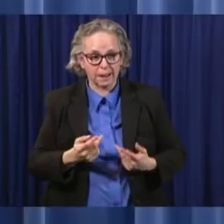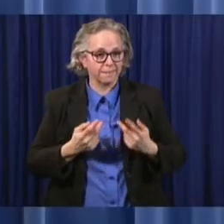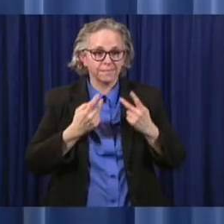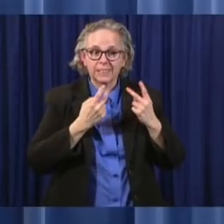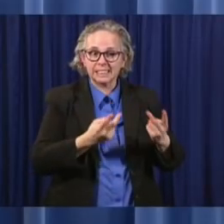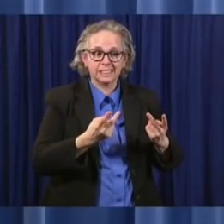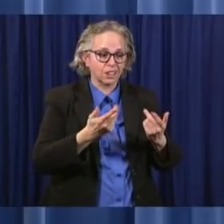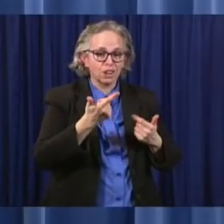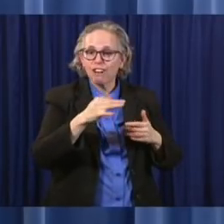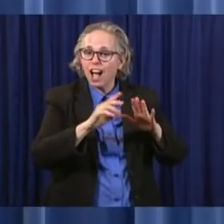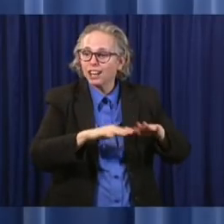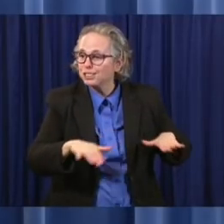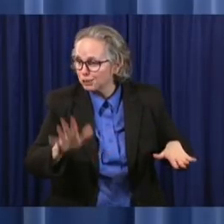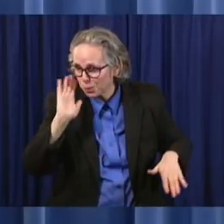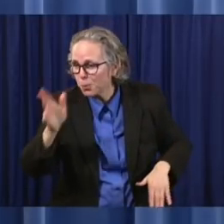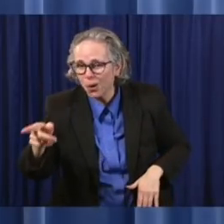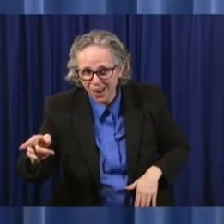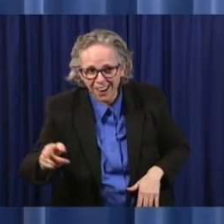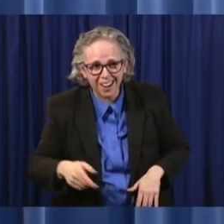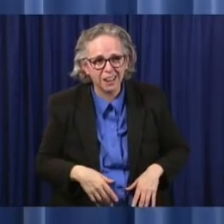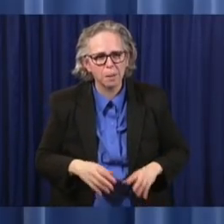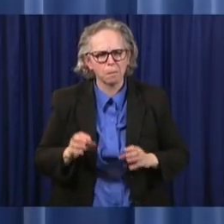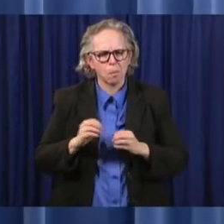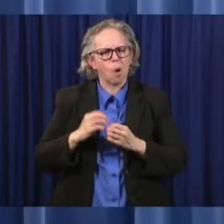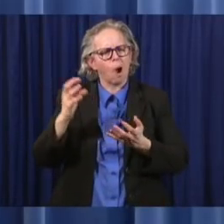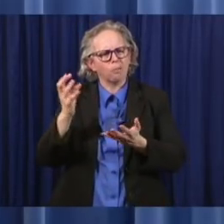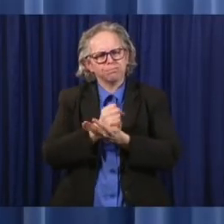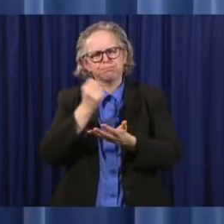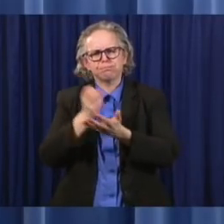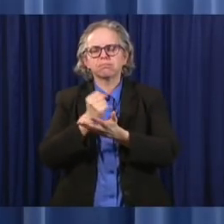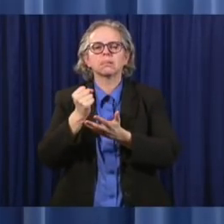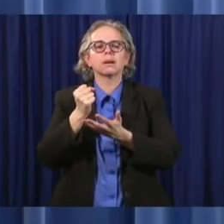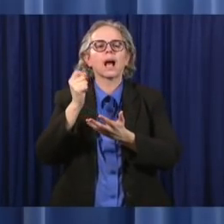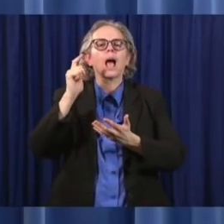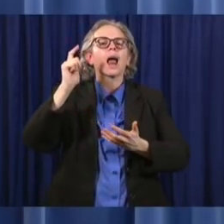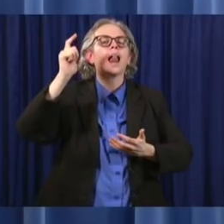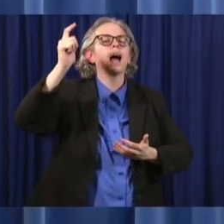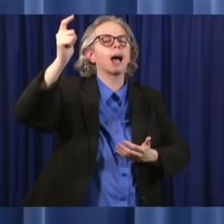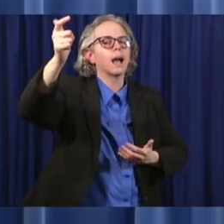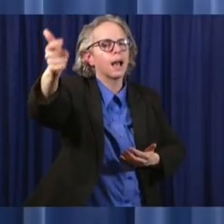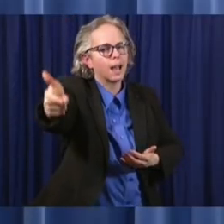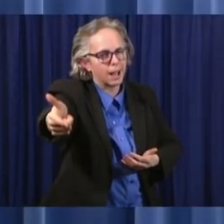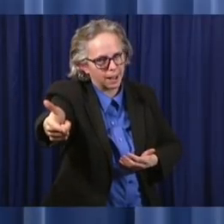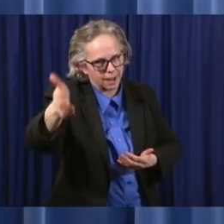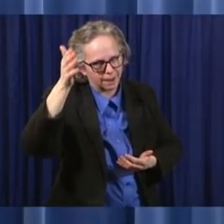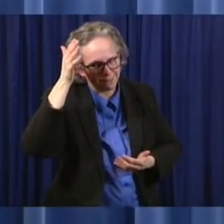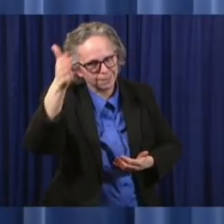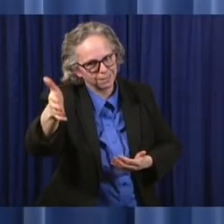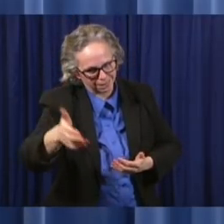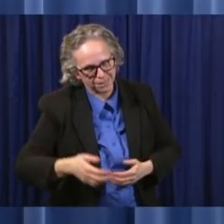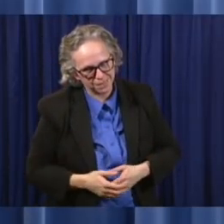we're done with this, to take that trip, to live your life. And there's so many people,